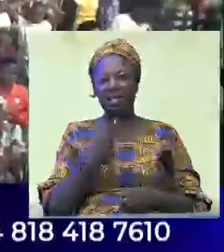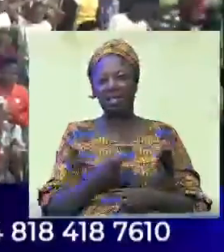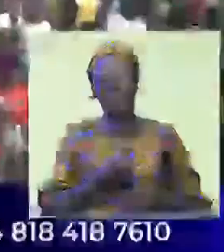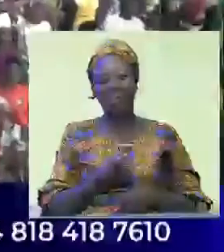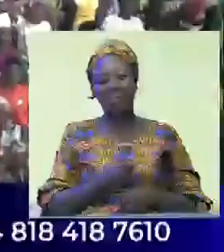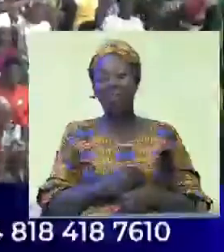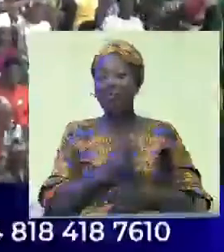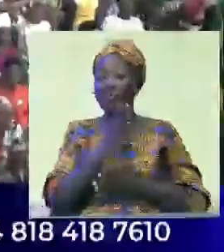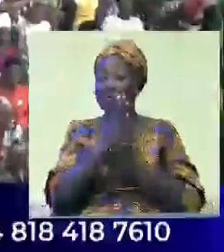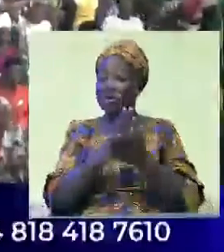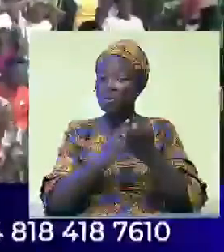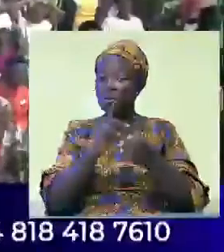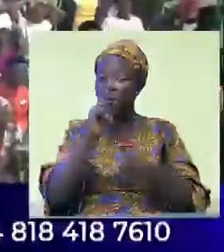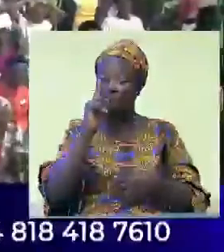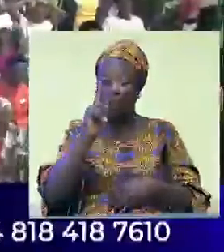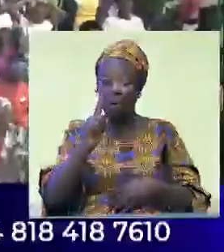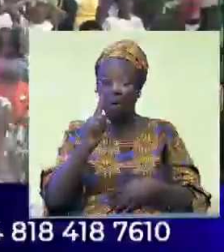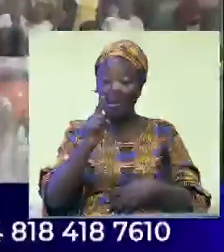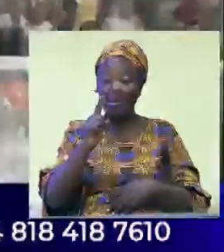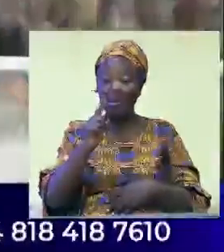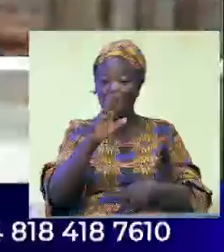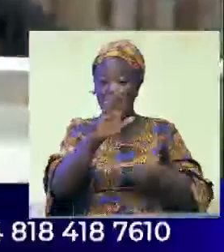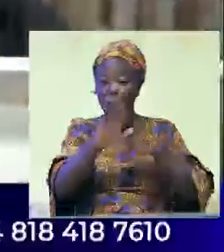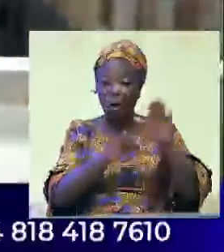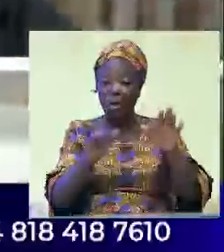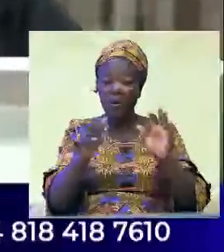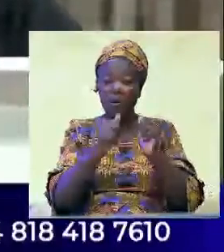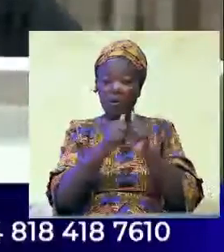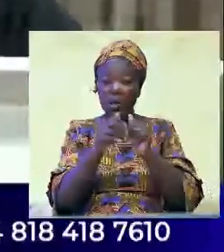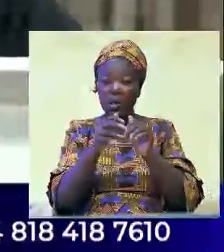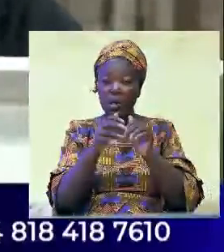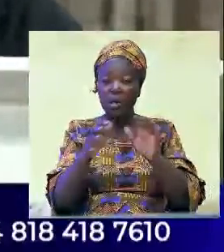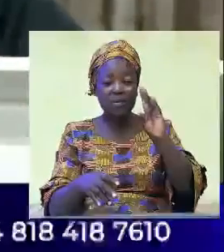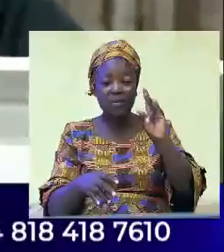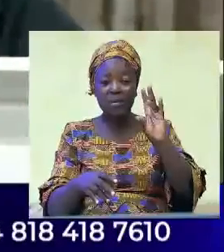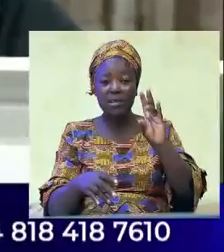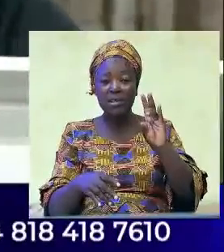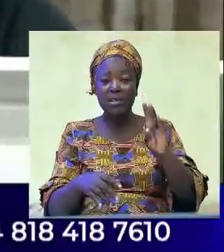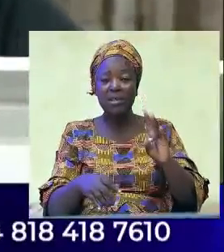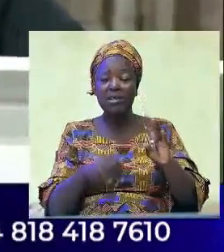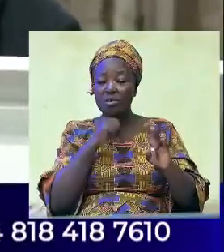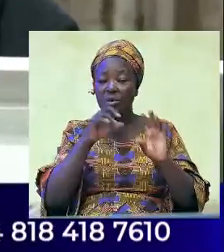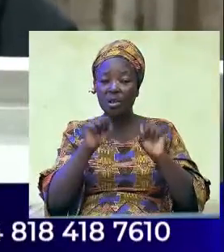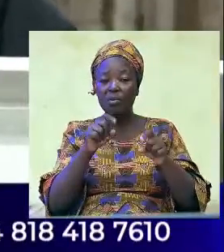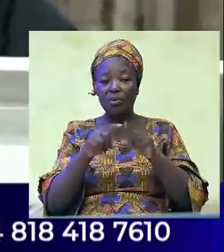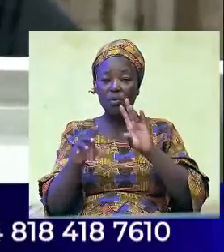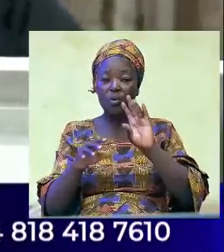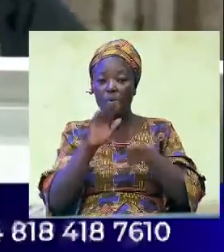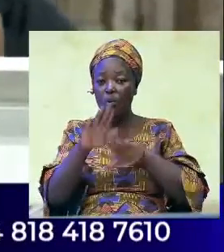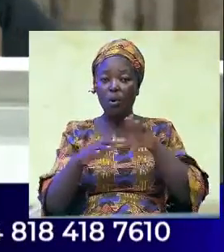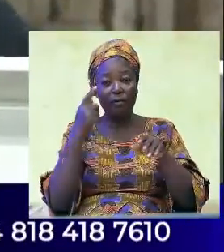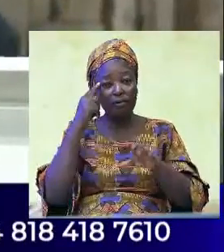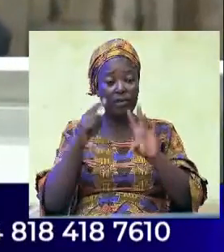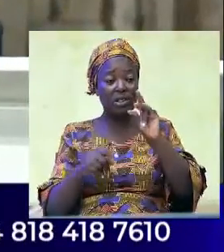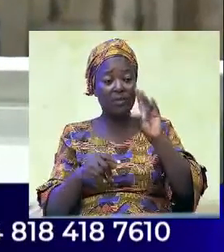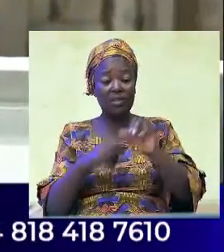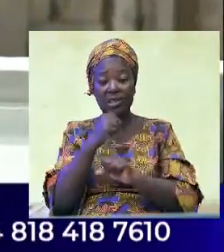You never can tell. Somebody lying without walking for 17 years is not